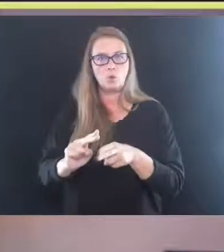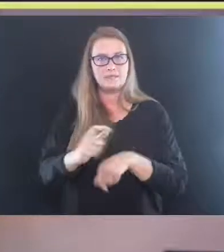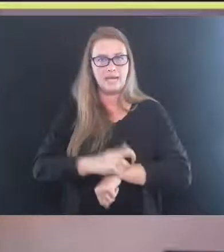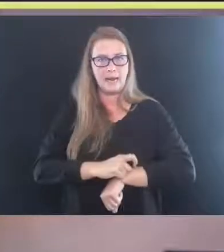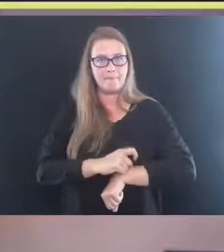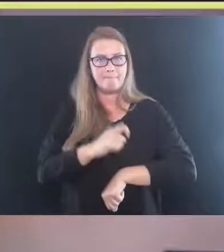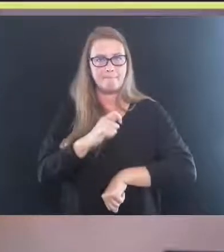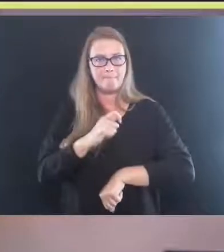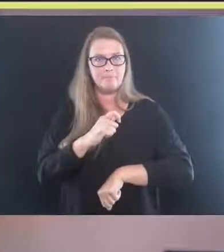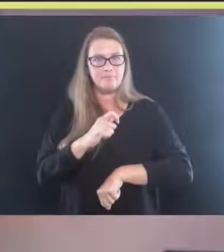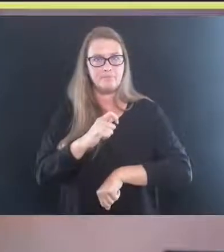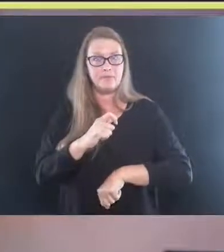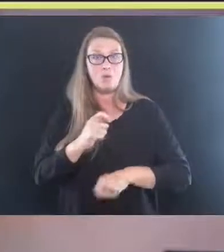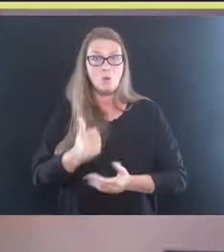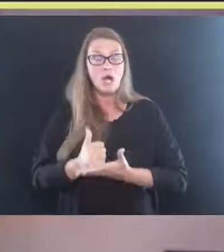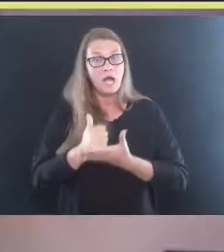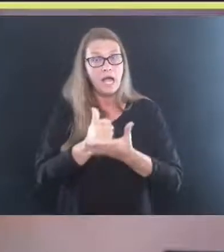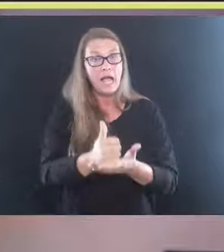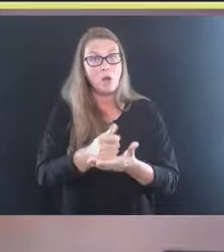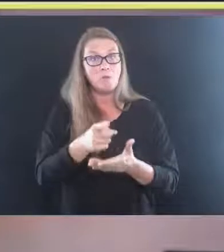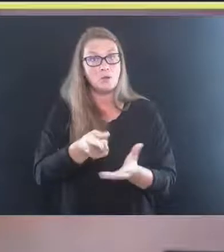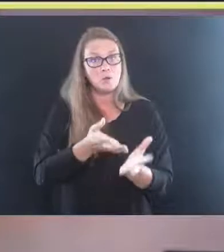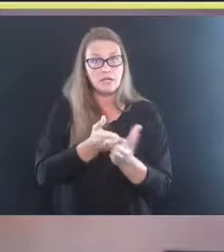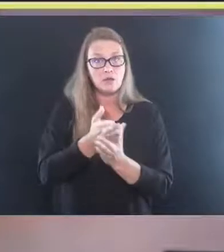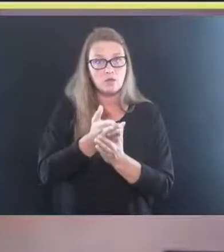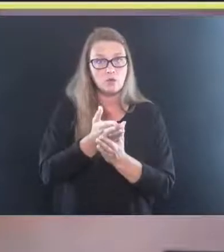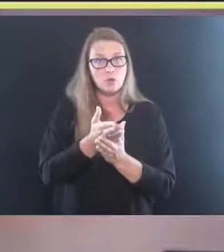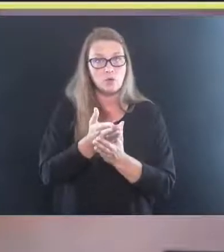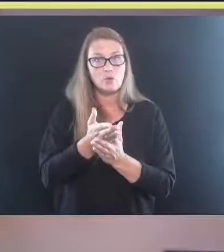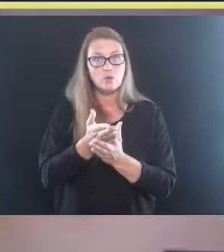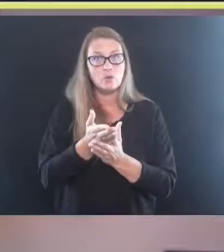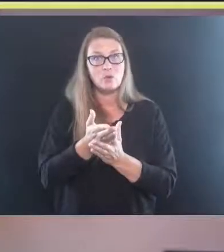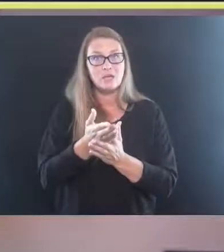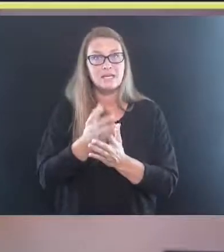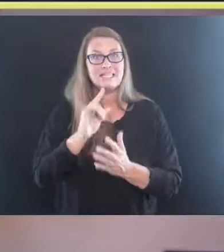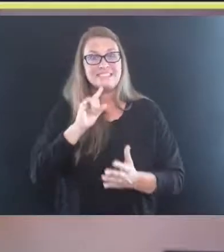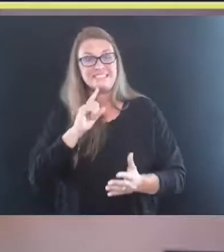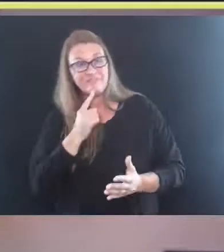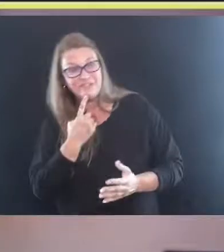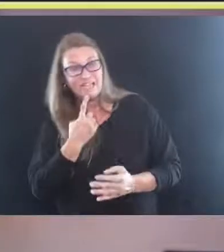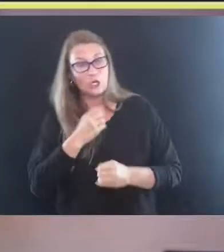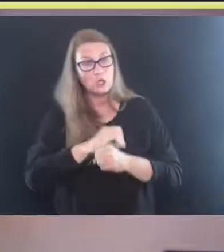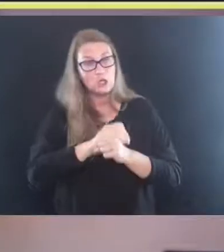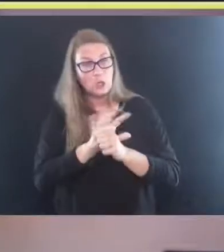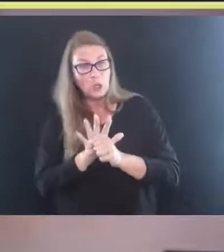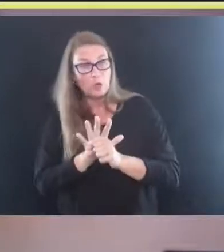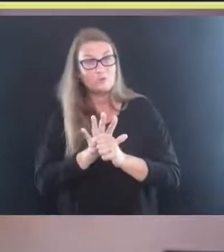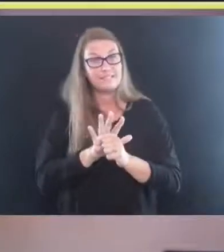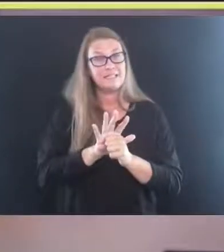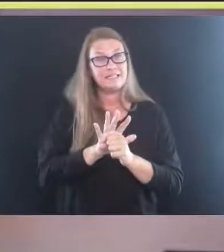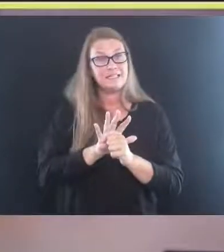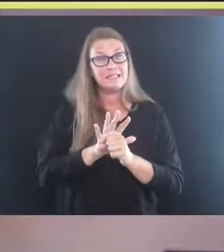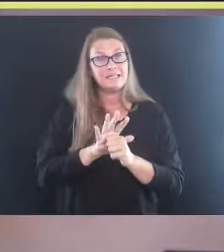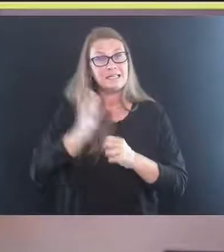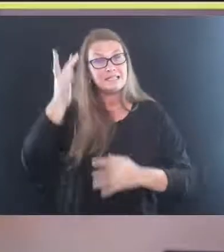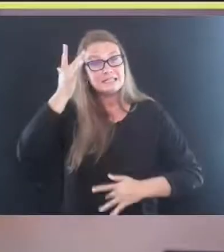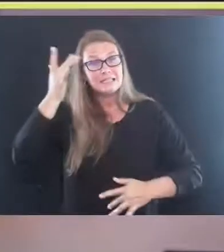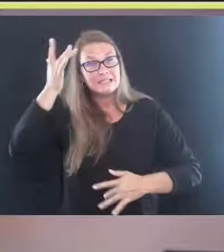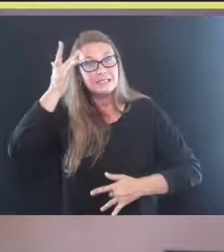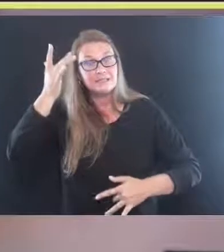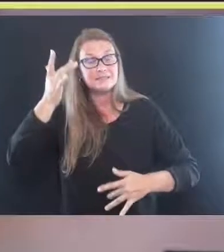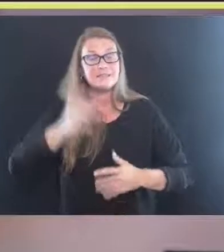you acutely get through and be protected from severe consequences of being infected with